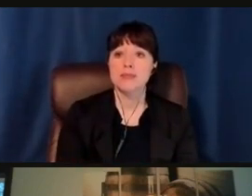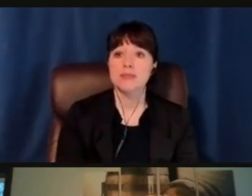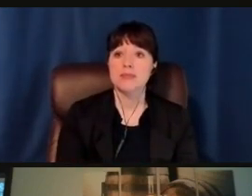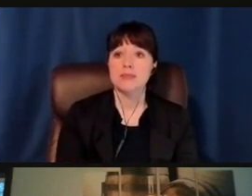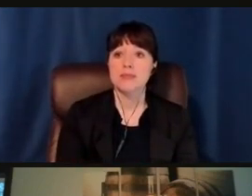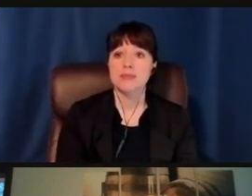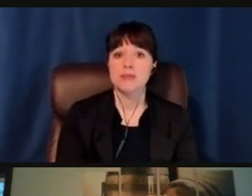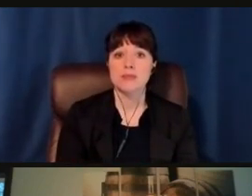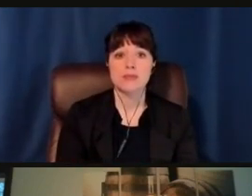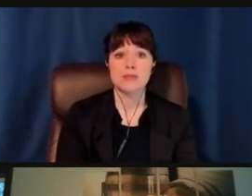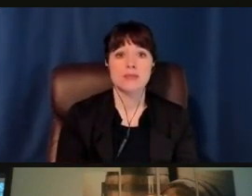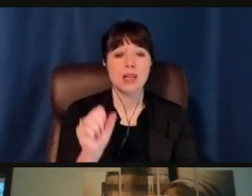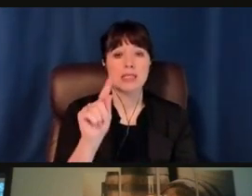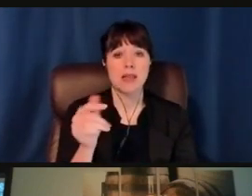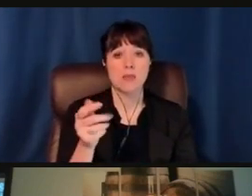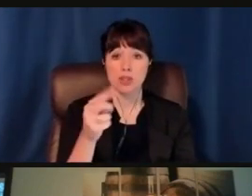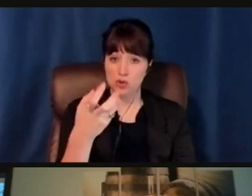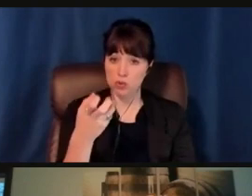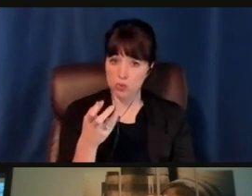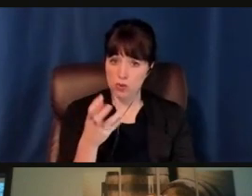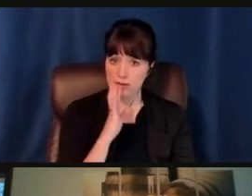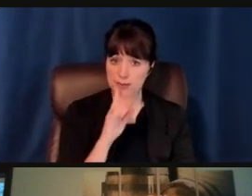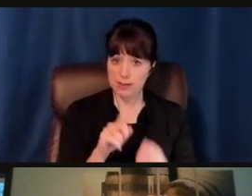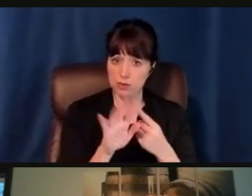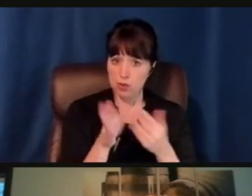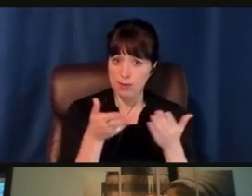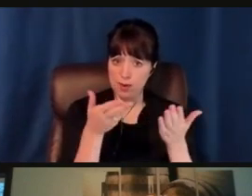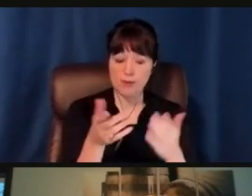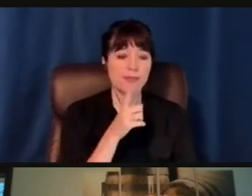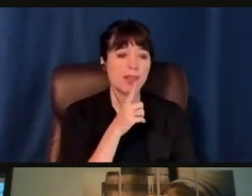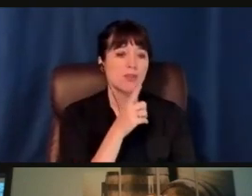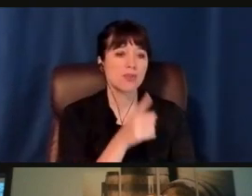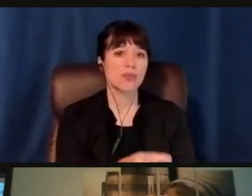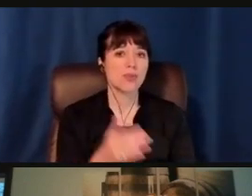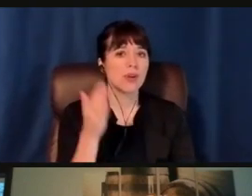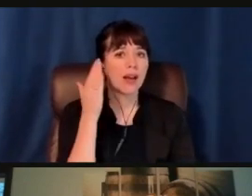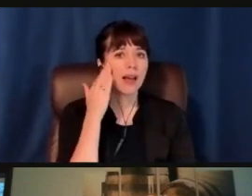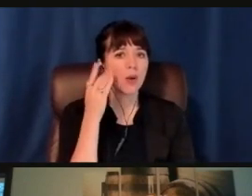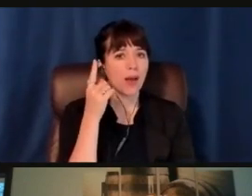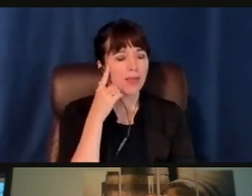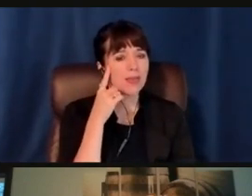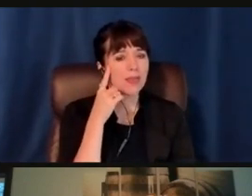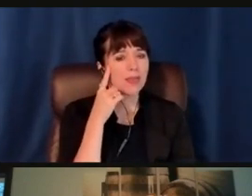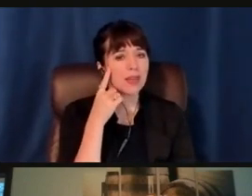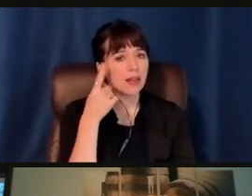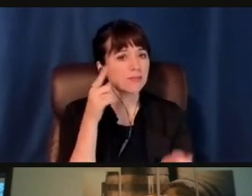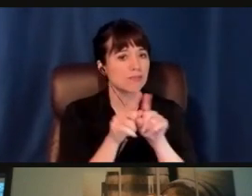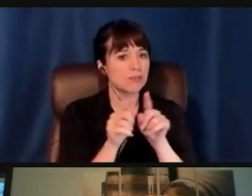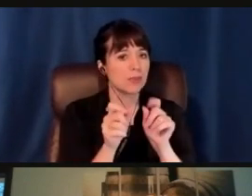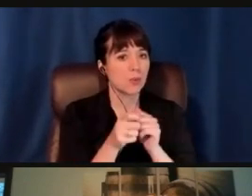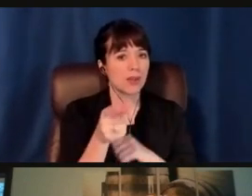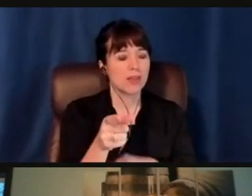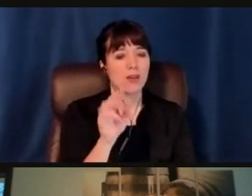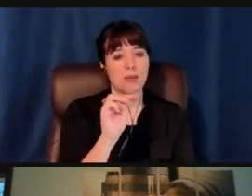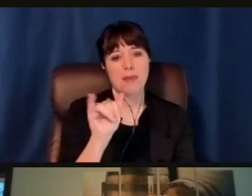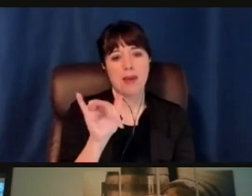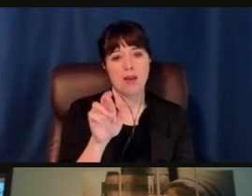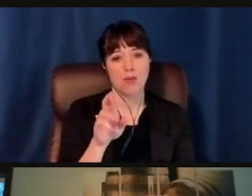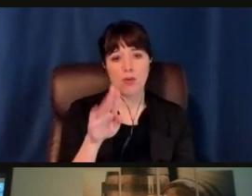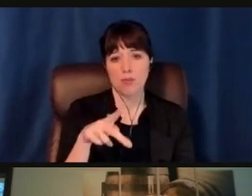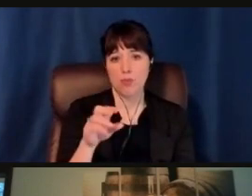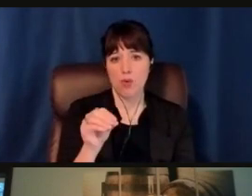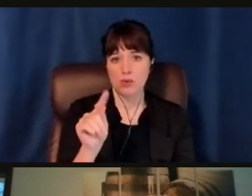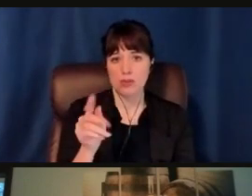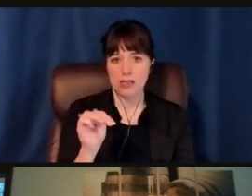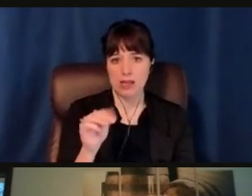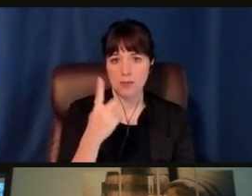Councillor Stapleton, you want to speak to your motion at all? Sure. You know, I think I'm right with you on this, Mayor Pro Tem. It is